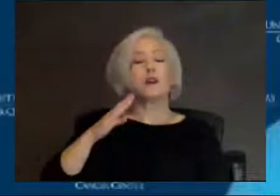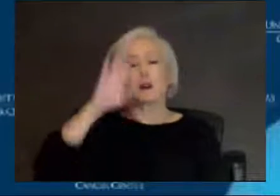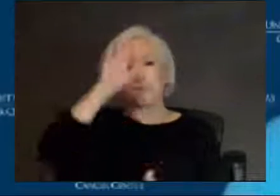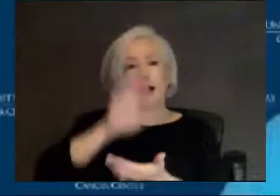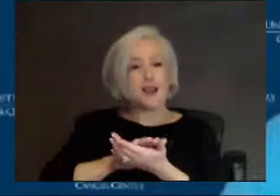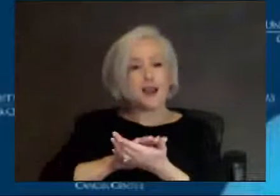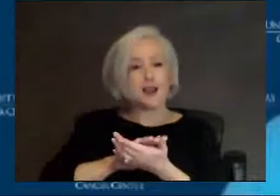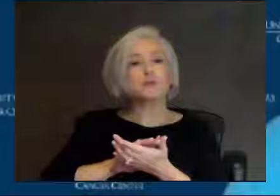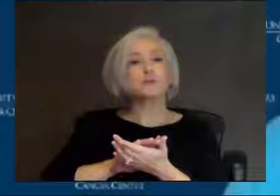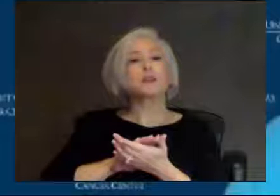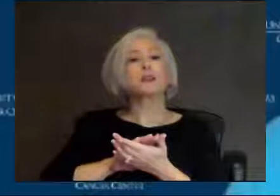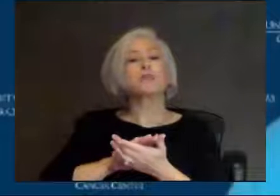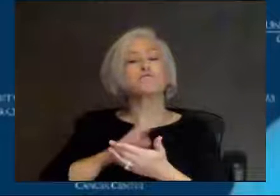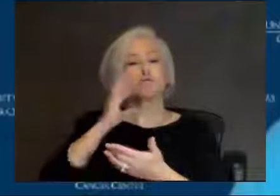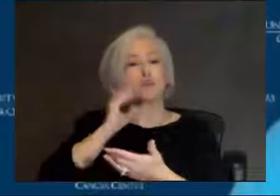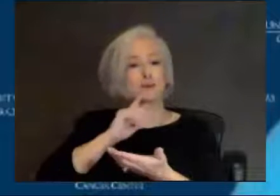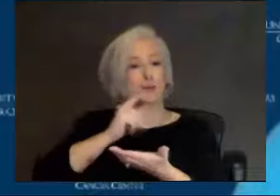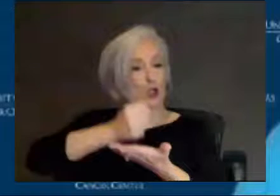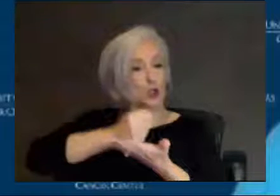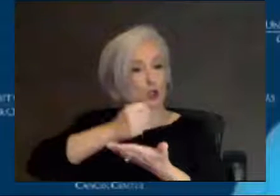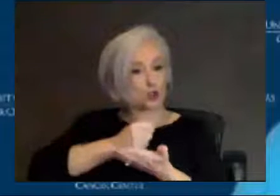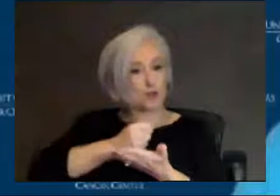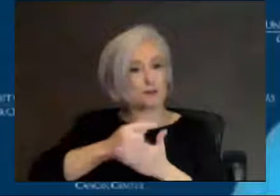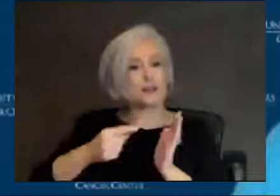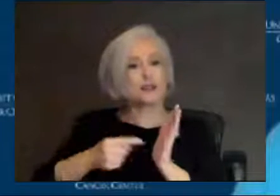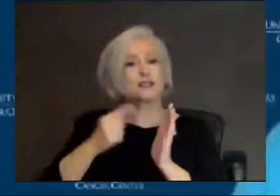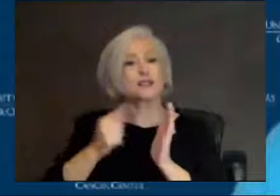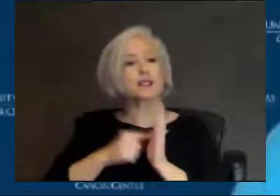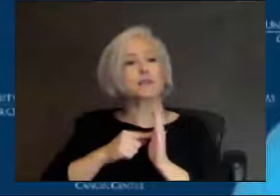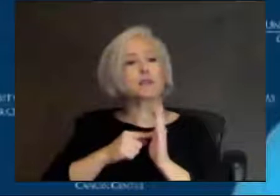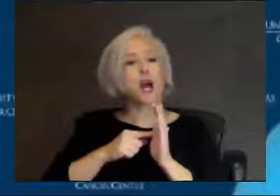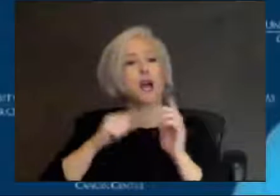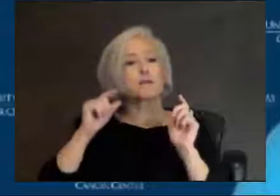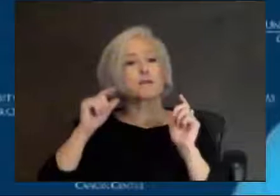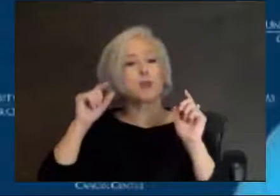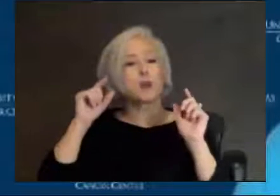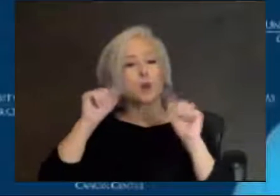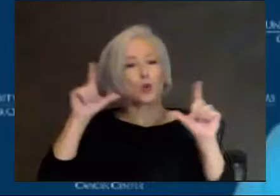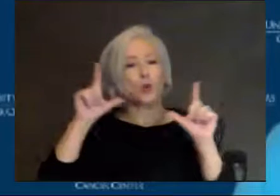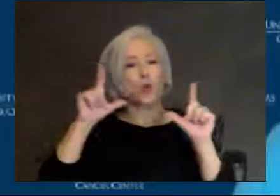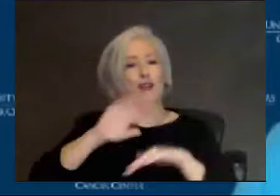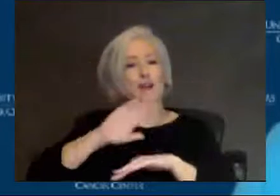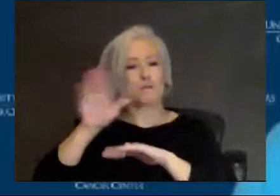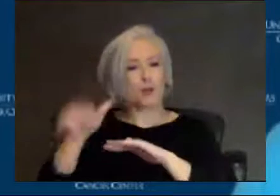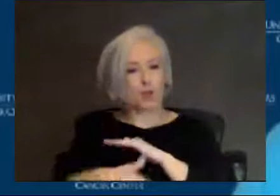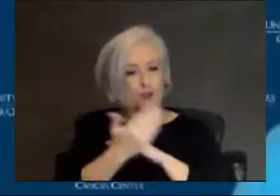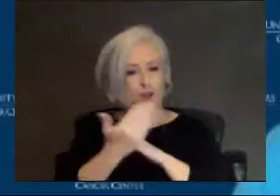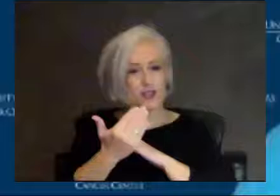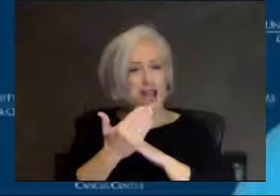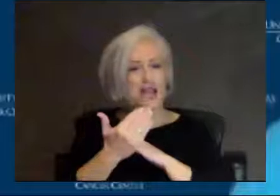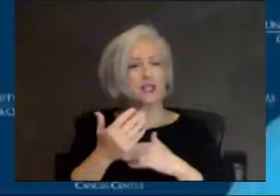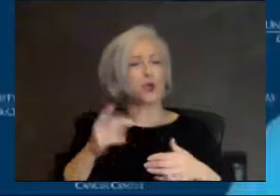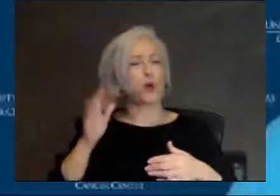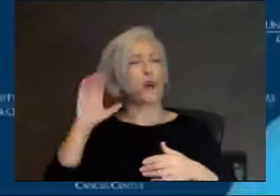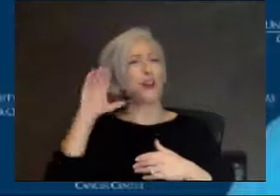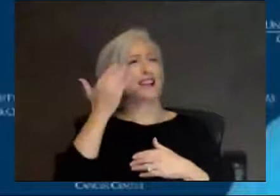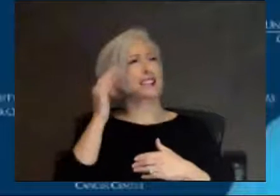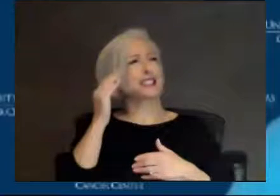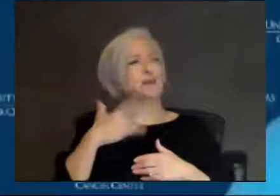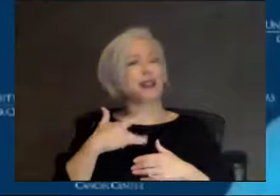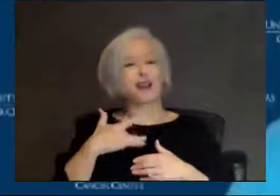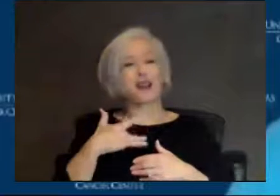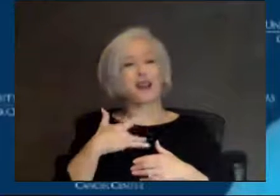during the night, I think I slept a lot lighter than I used to, or than I had before.